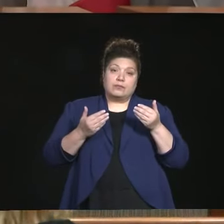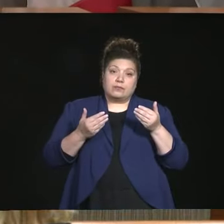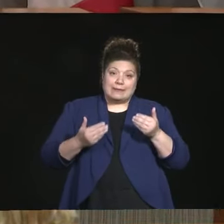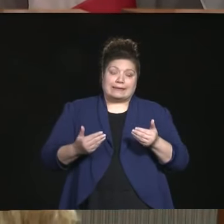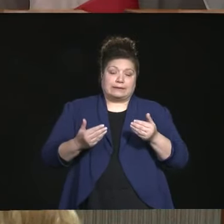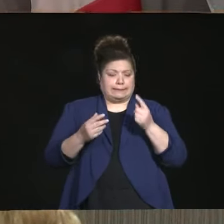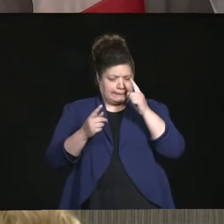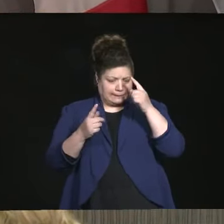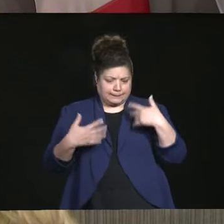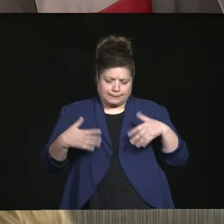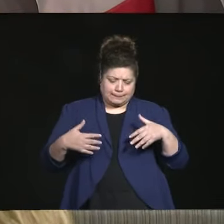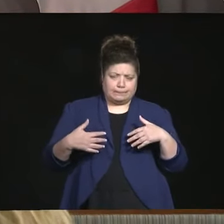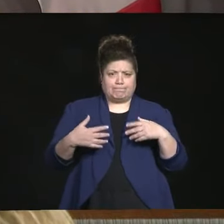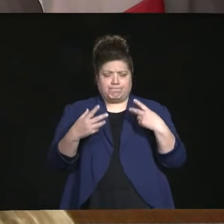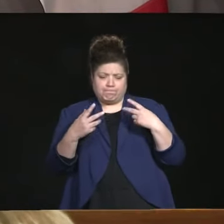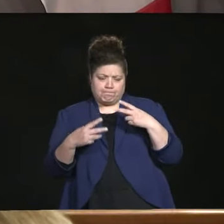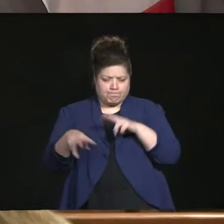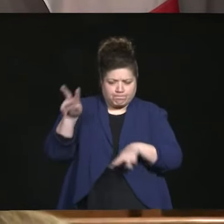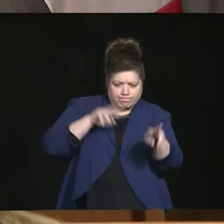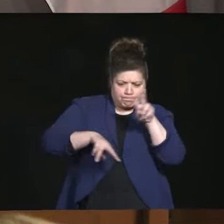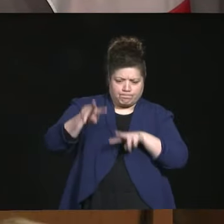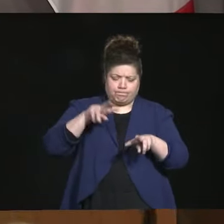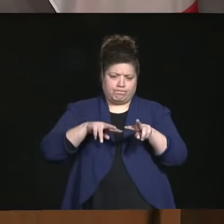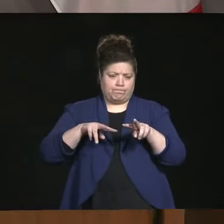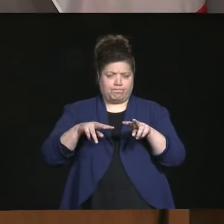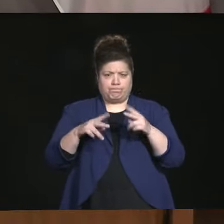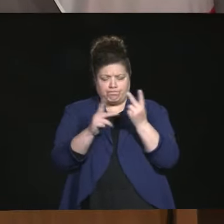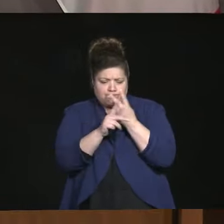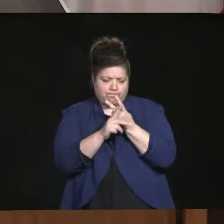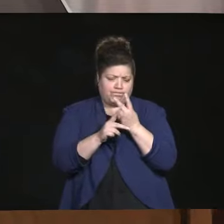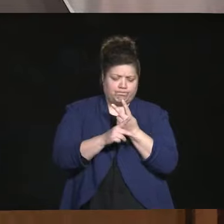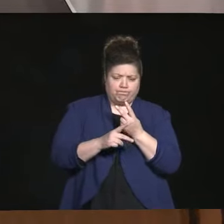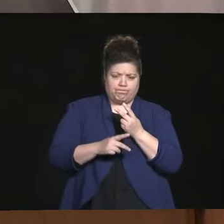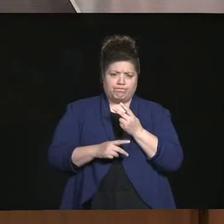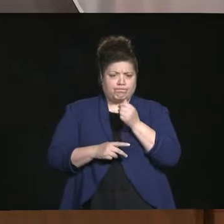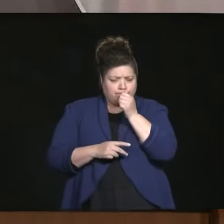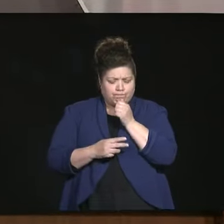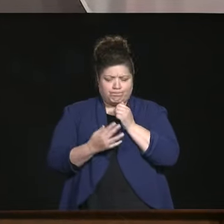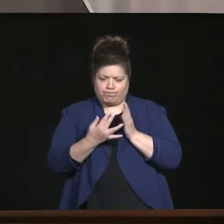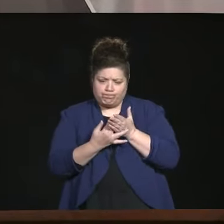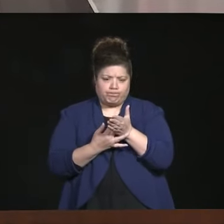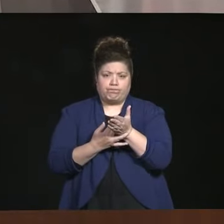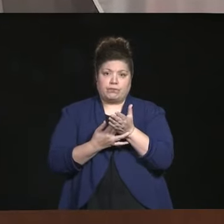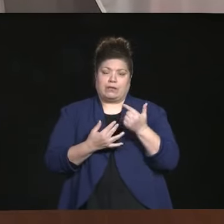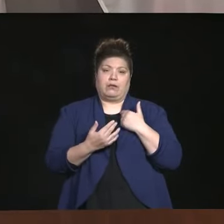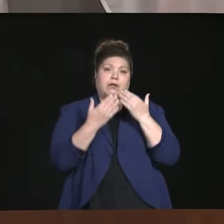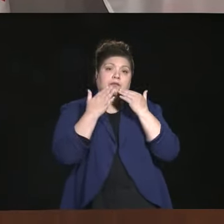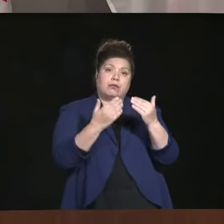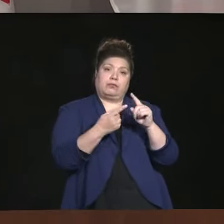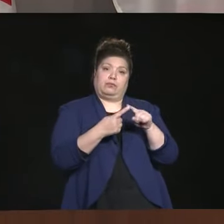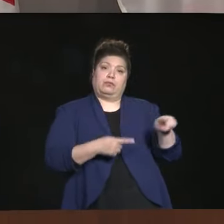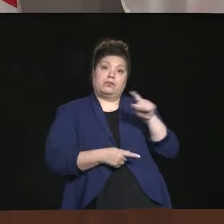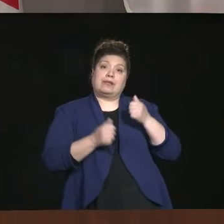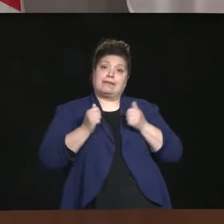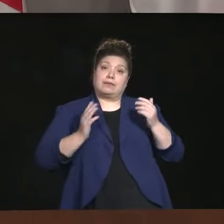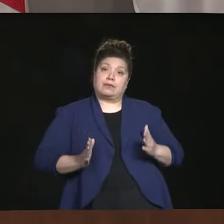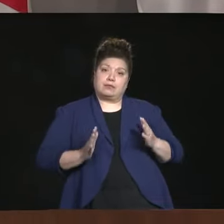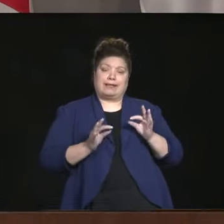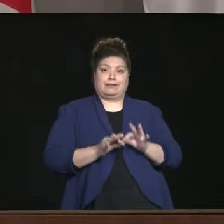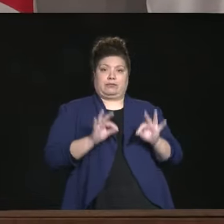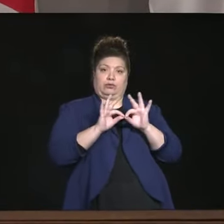à remercier les travailleurs essentiels du Canada. Votre travail aide à contenir